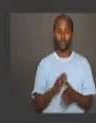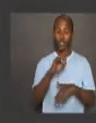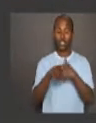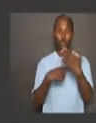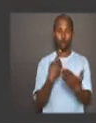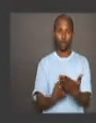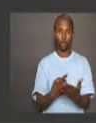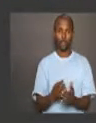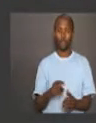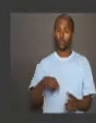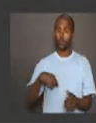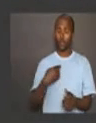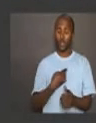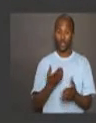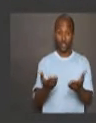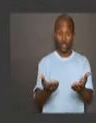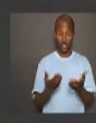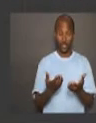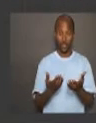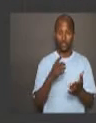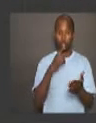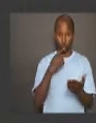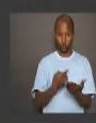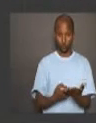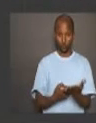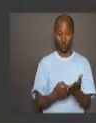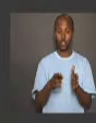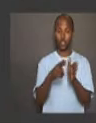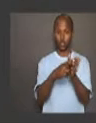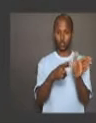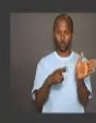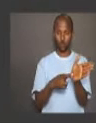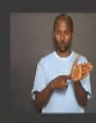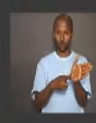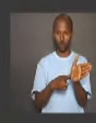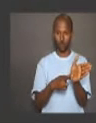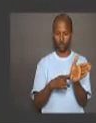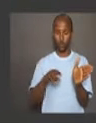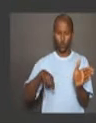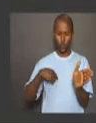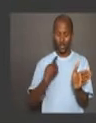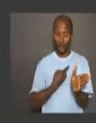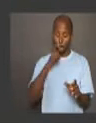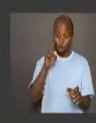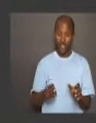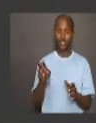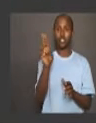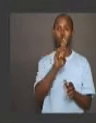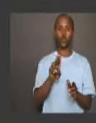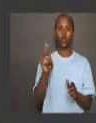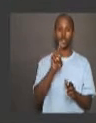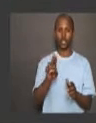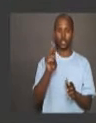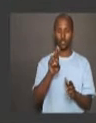Therefore, we need to prove this rule. We must use the